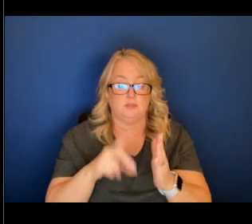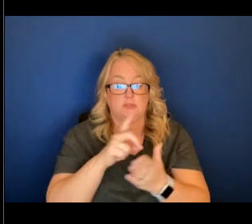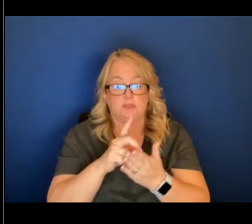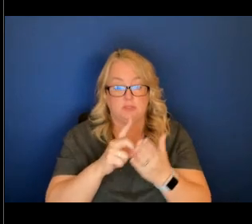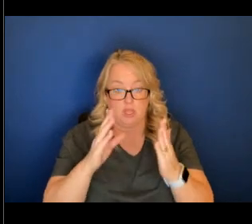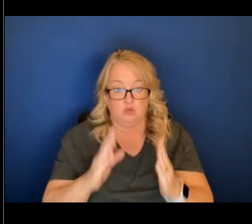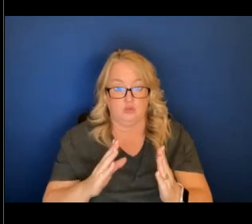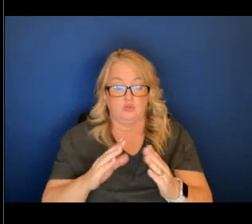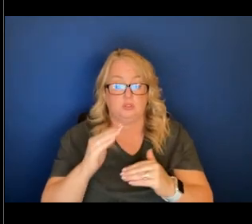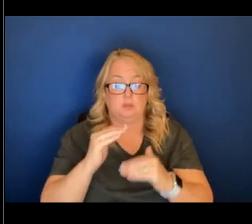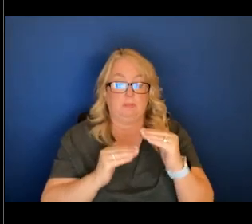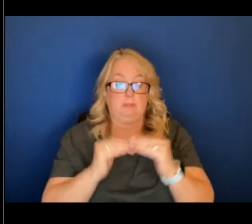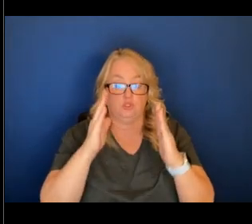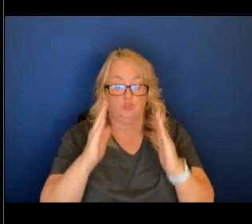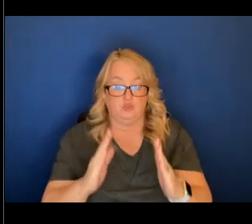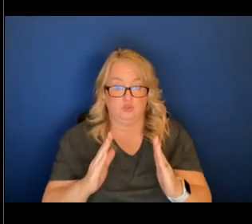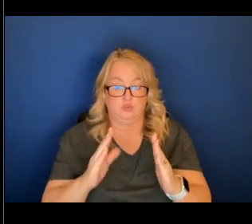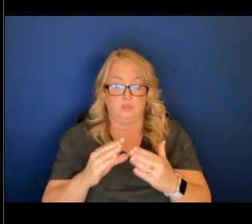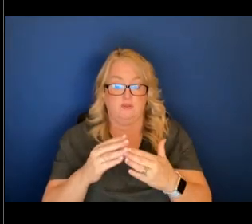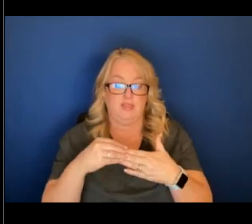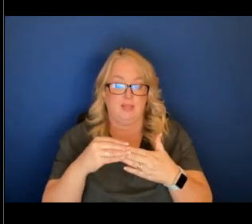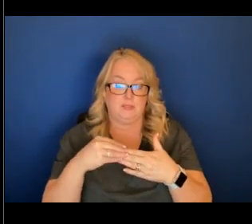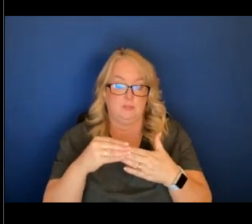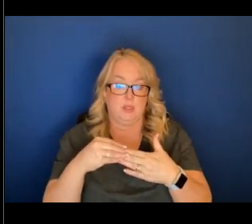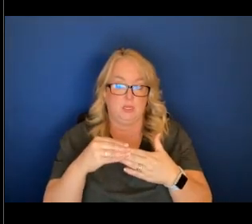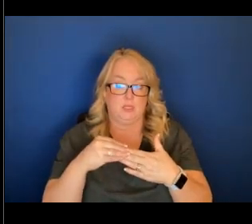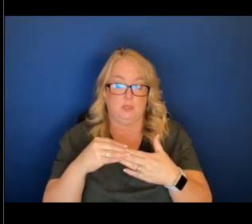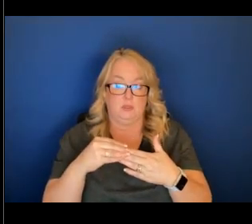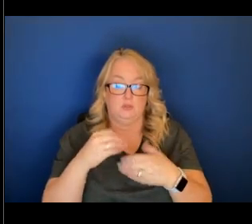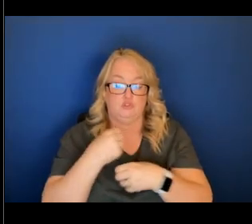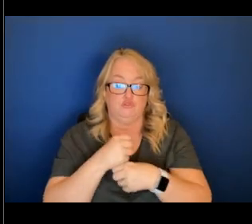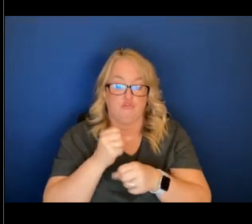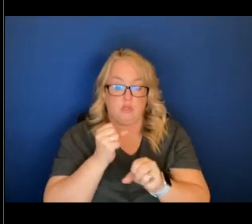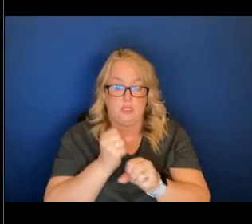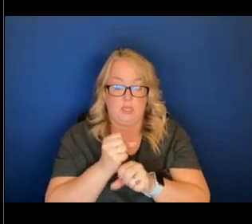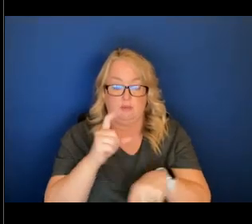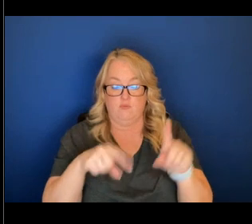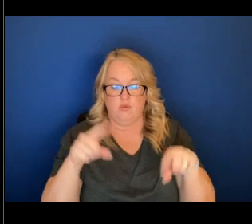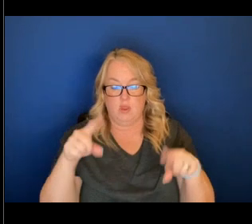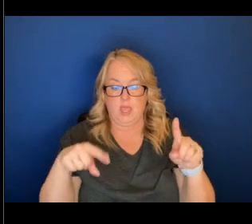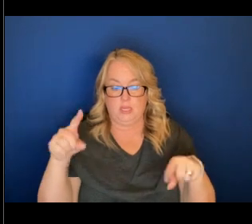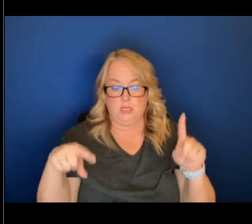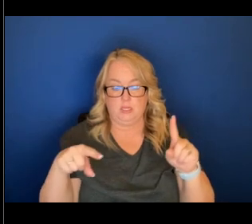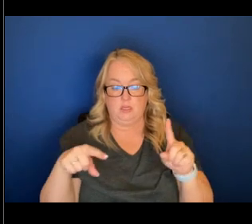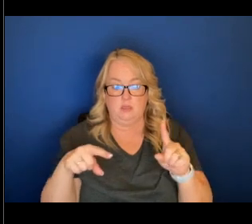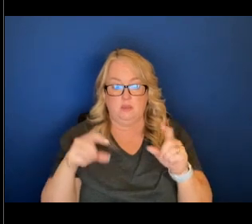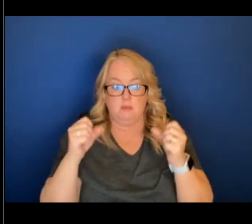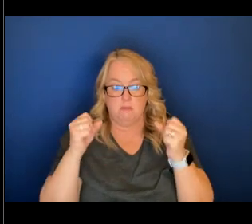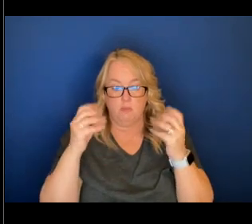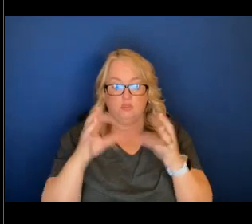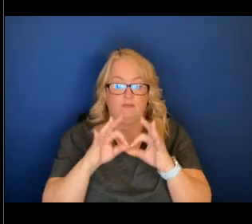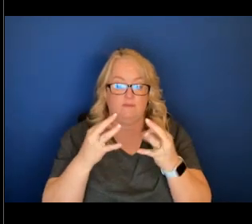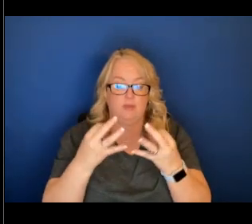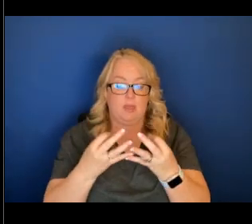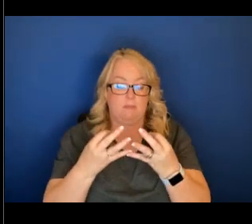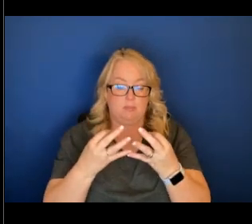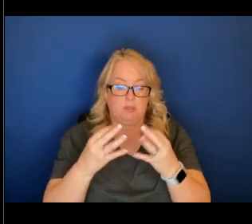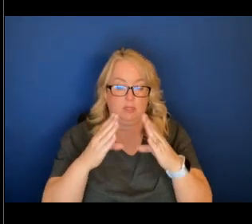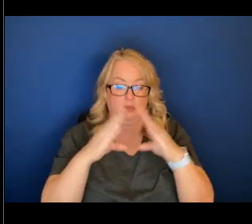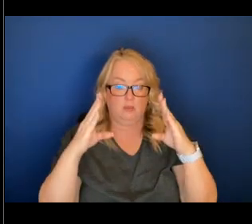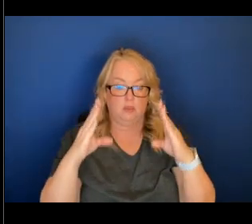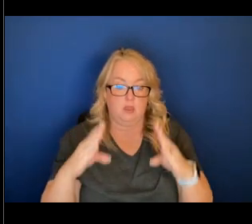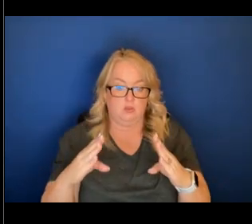and builders the flexibility to create a variety of multifamily covered